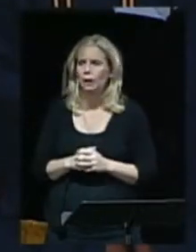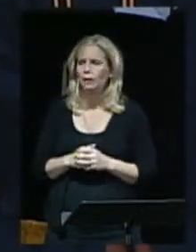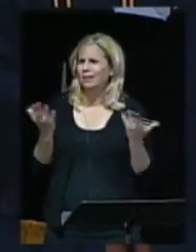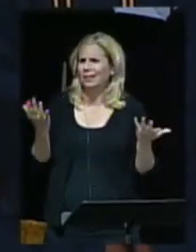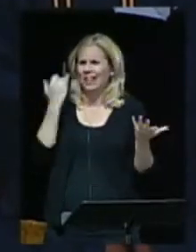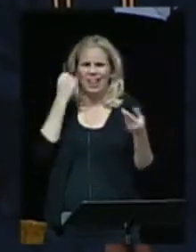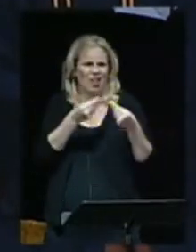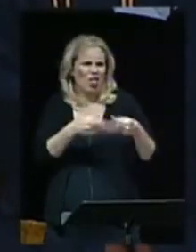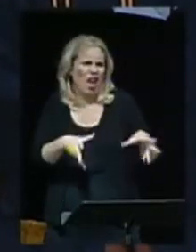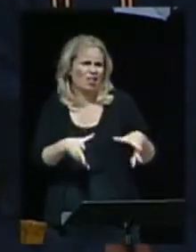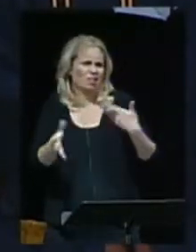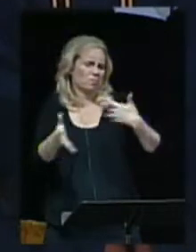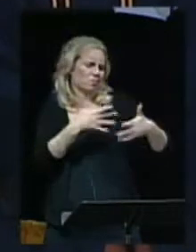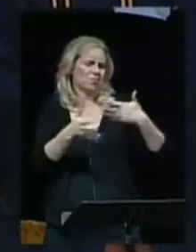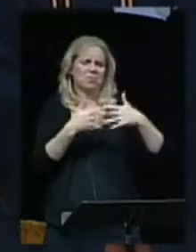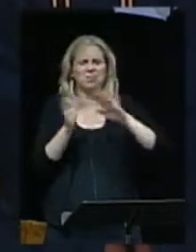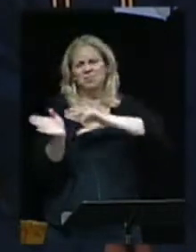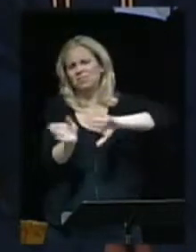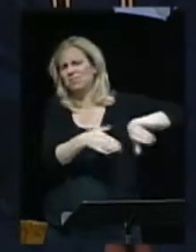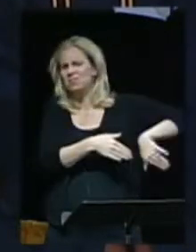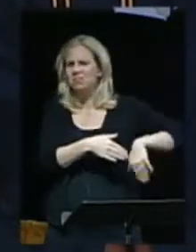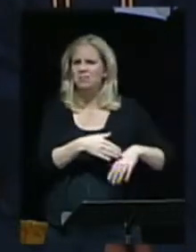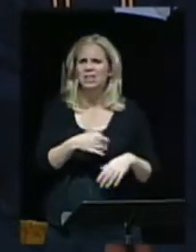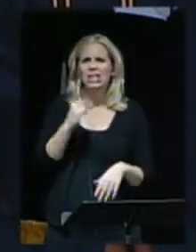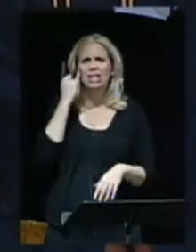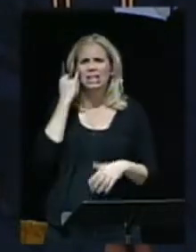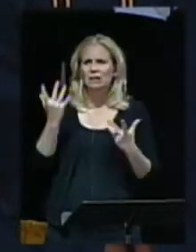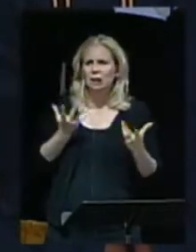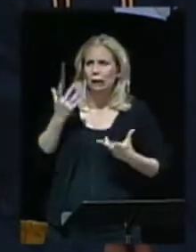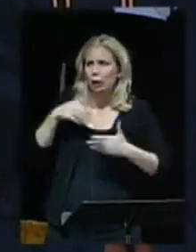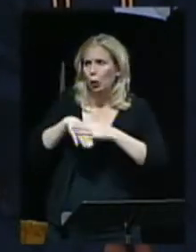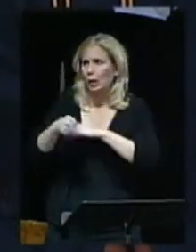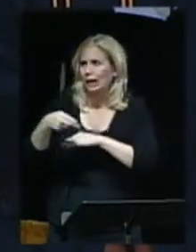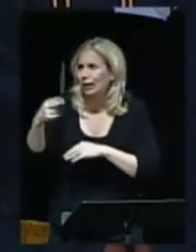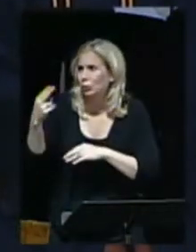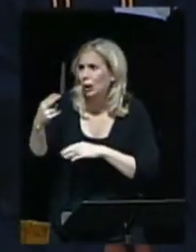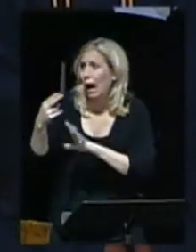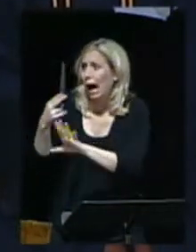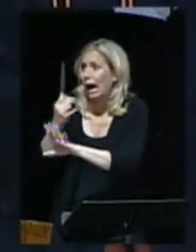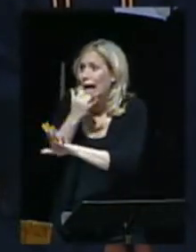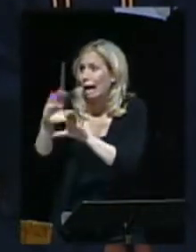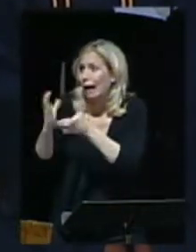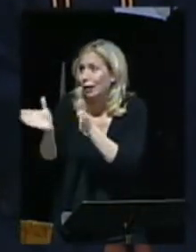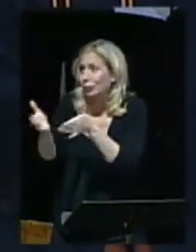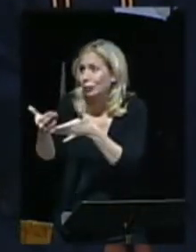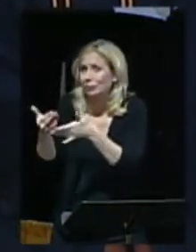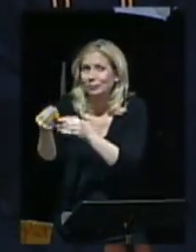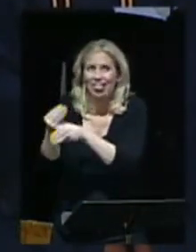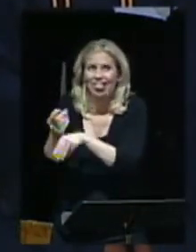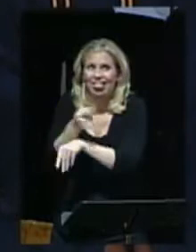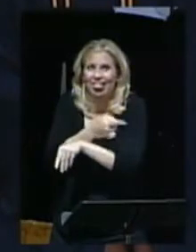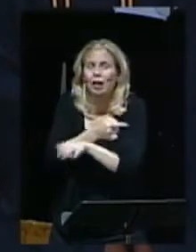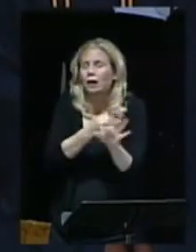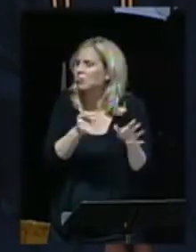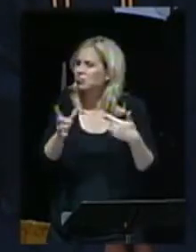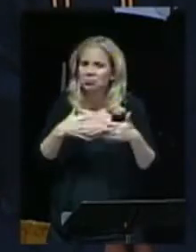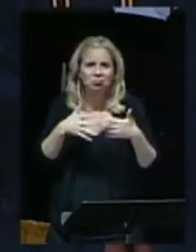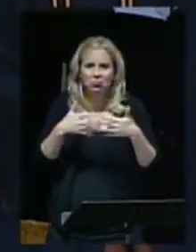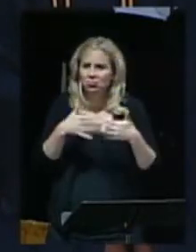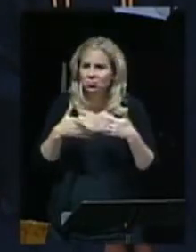if we get lost a couple of times on the way? So what if we stumble into history instead of going to math? We'll only open up new doors